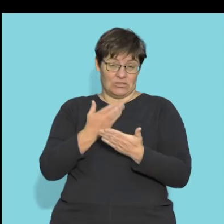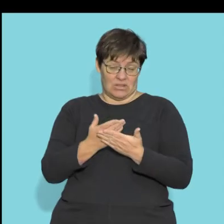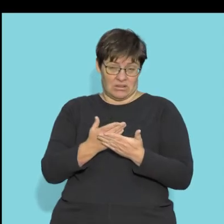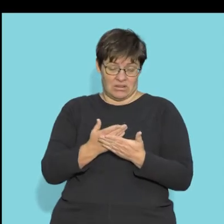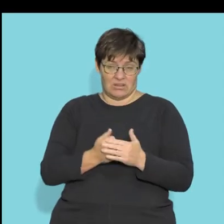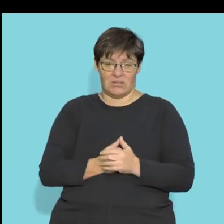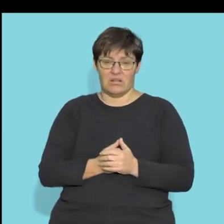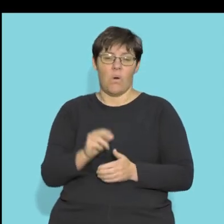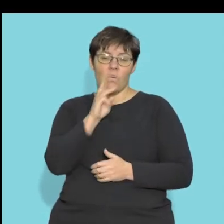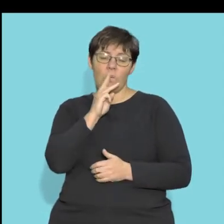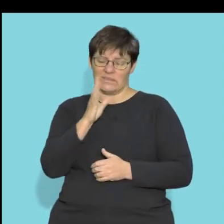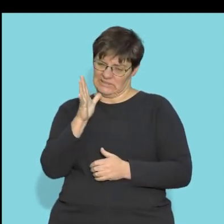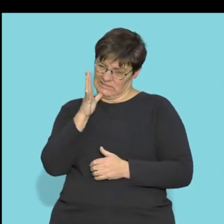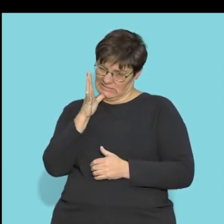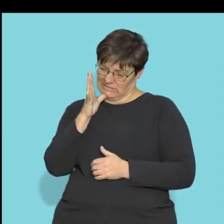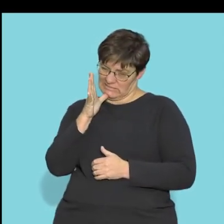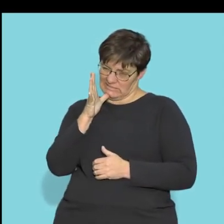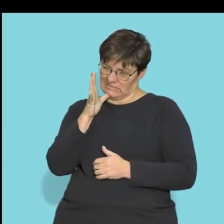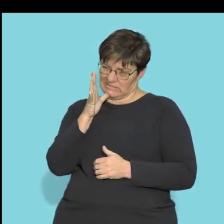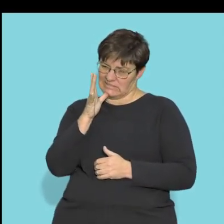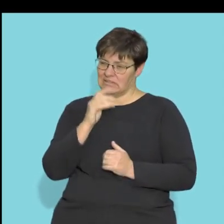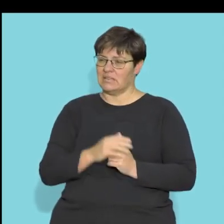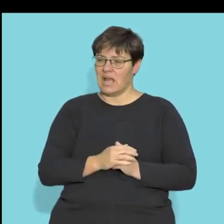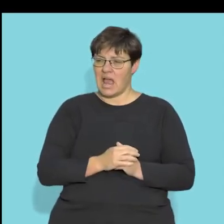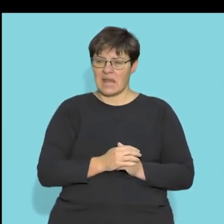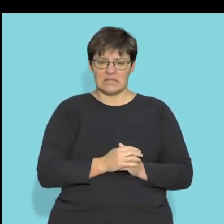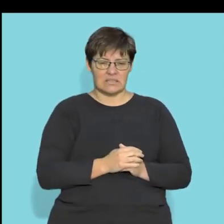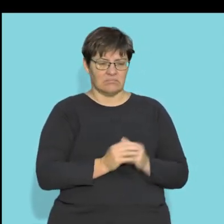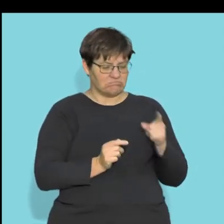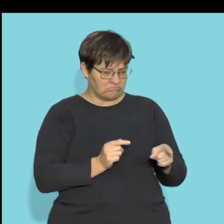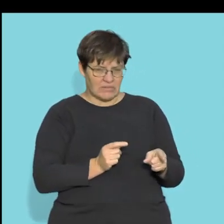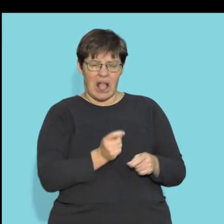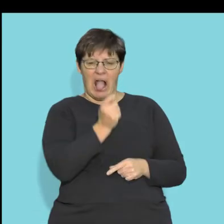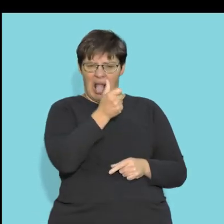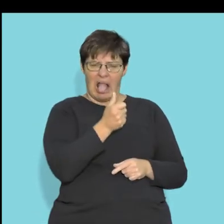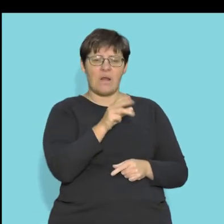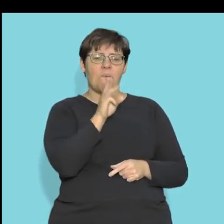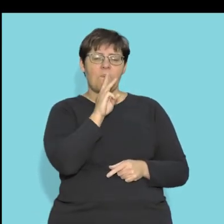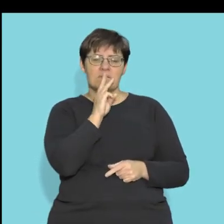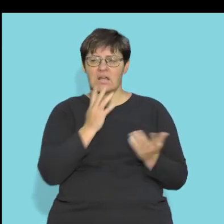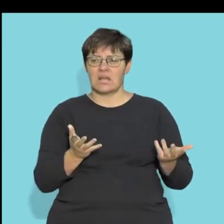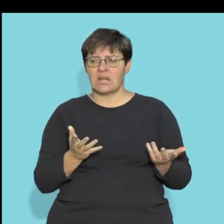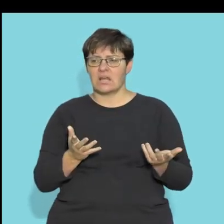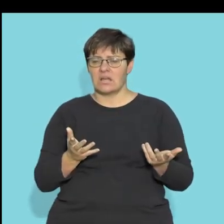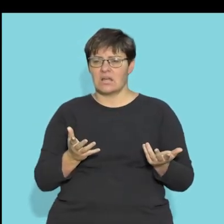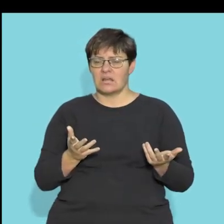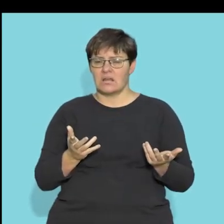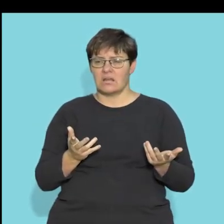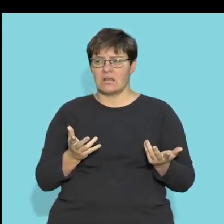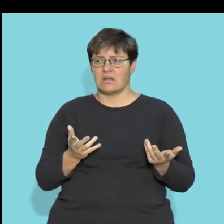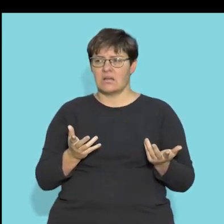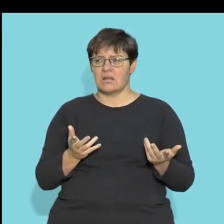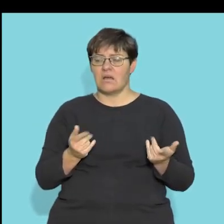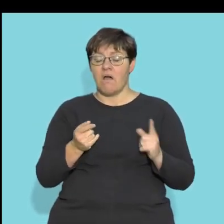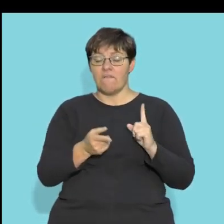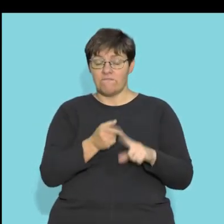potential on this side. I've got lots of water. And I've got little water on that side. Where will the